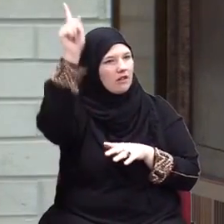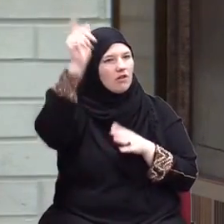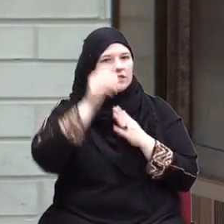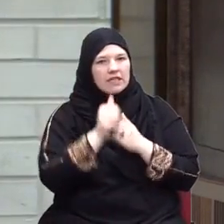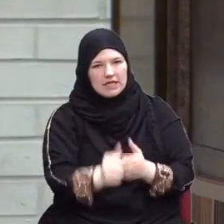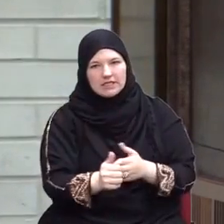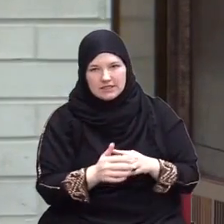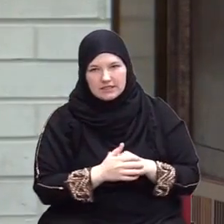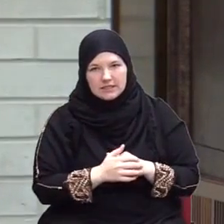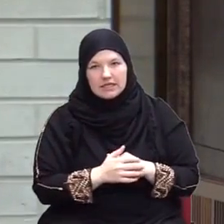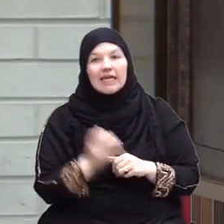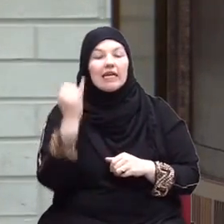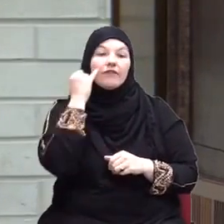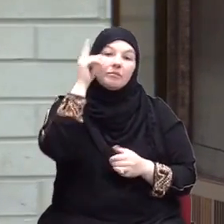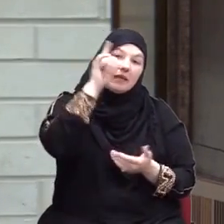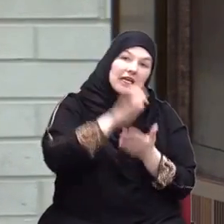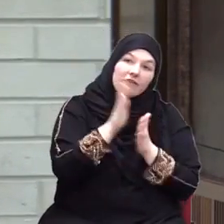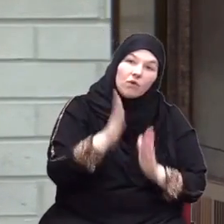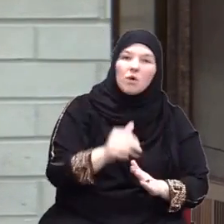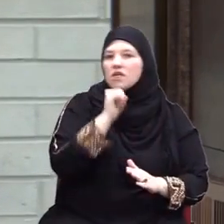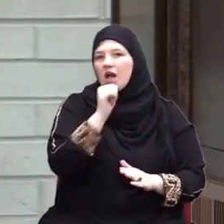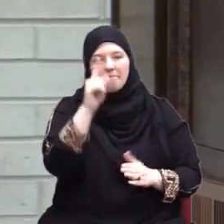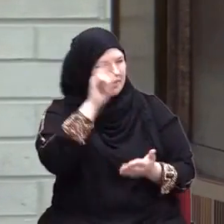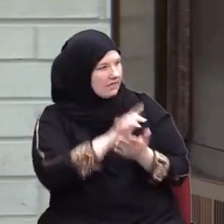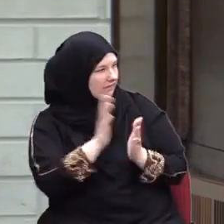whether they are believers or non-believers.